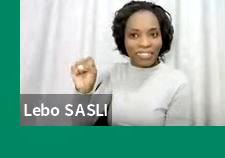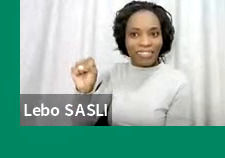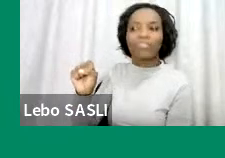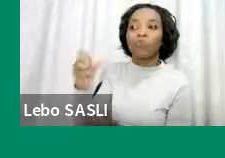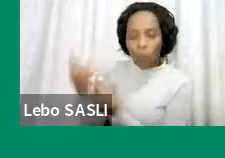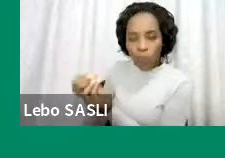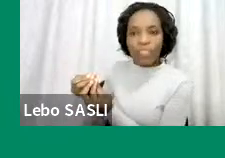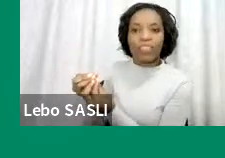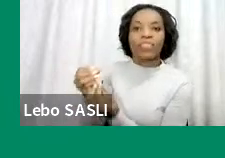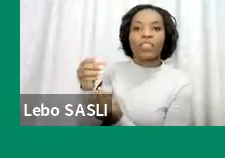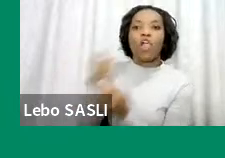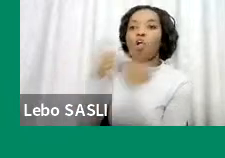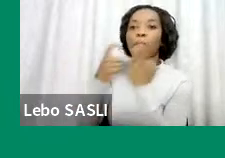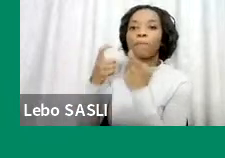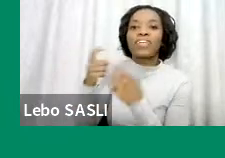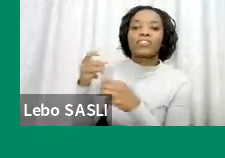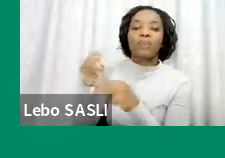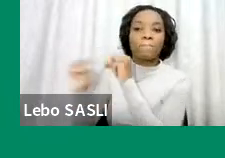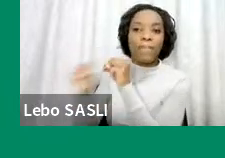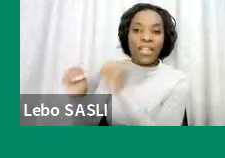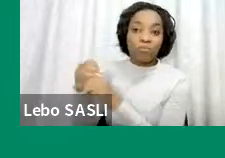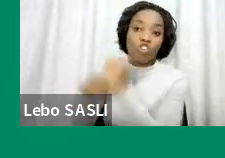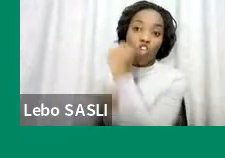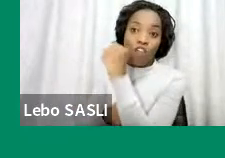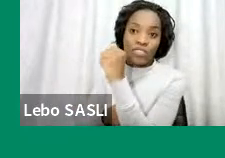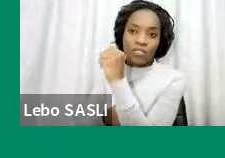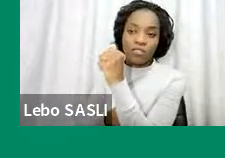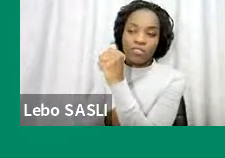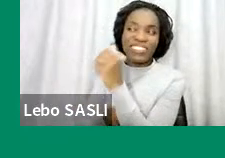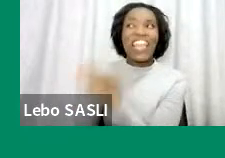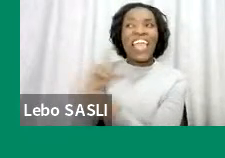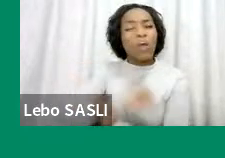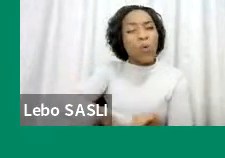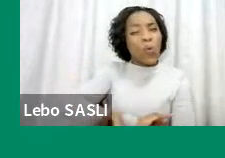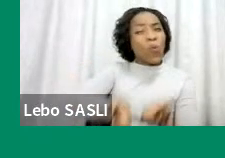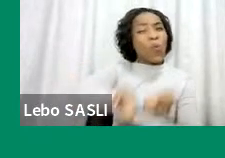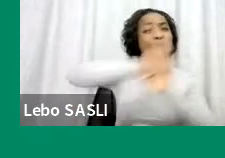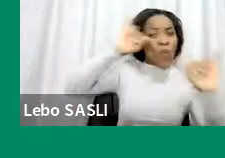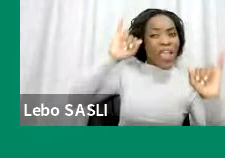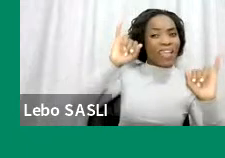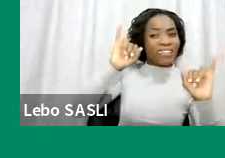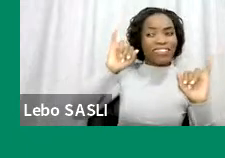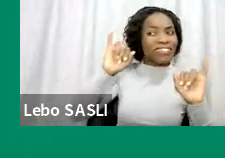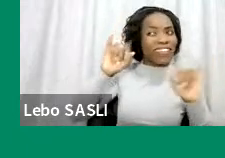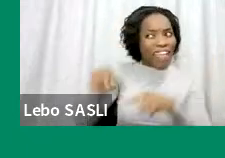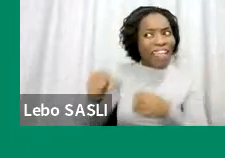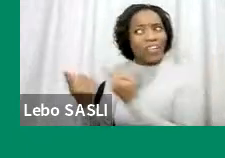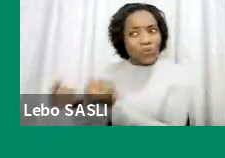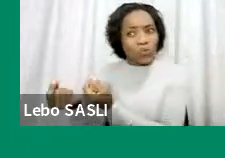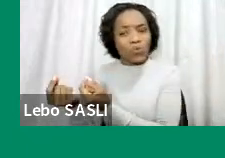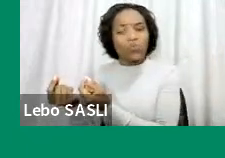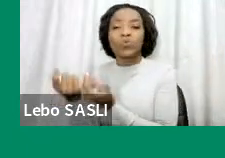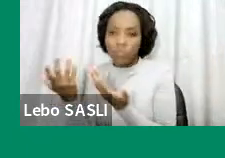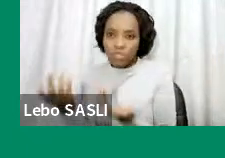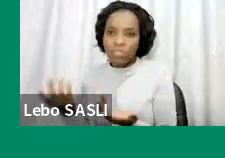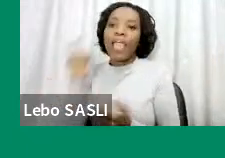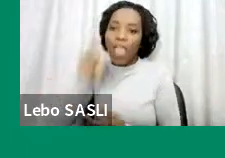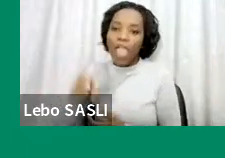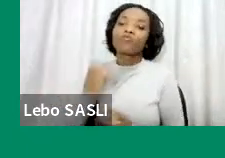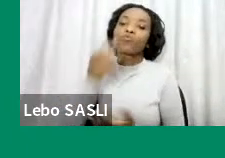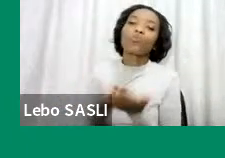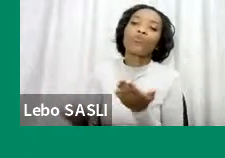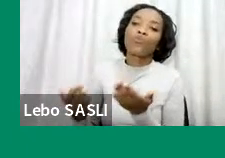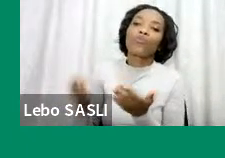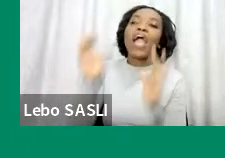Office unless there are compelling circumstances for not doing so. And of course, you have to present to us those